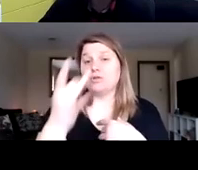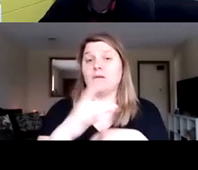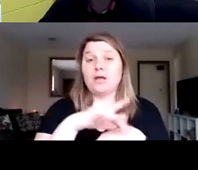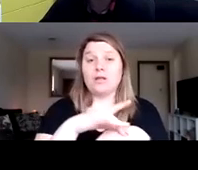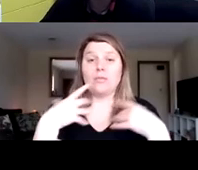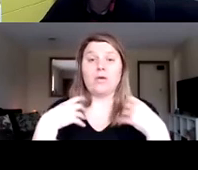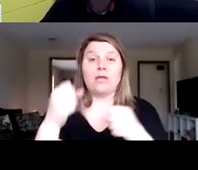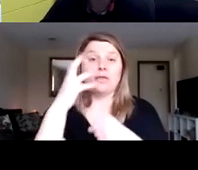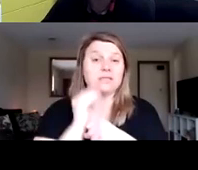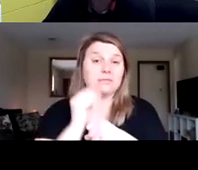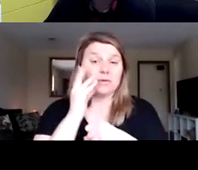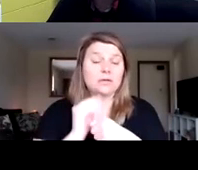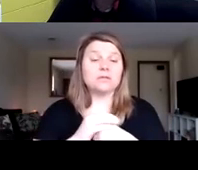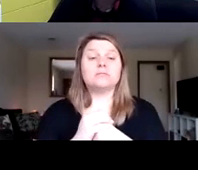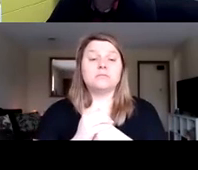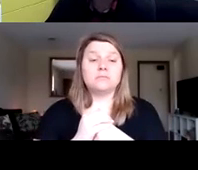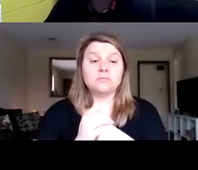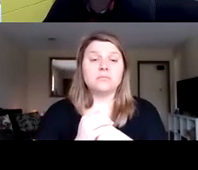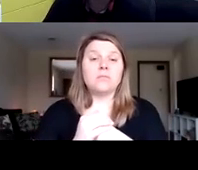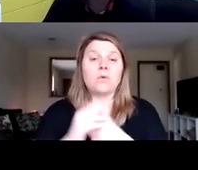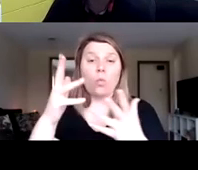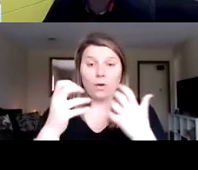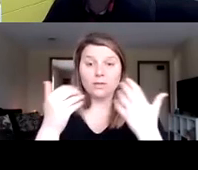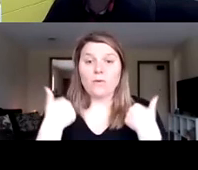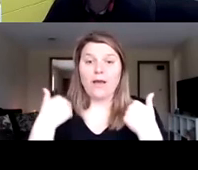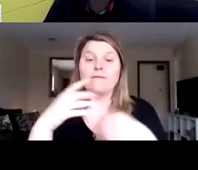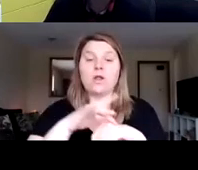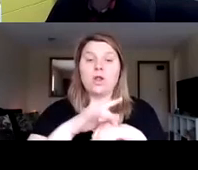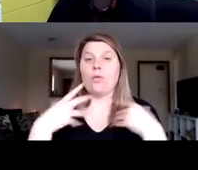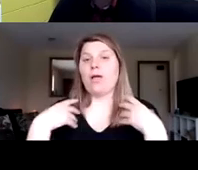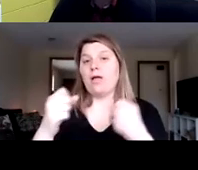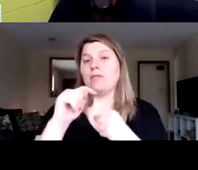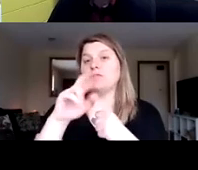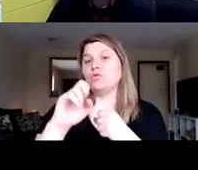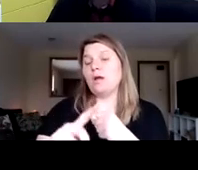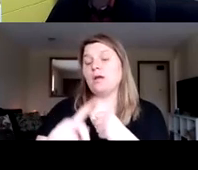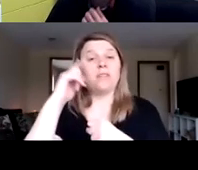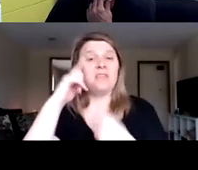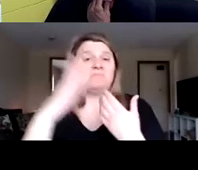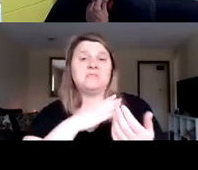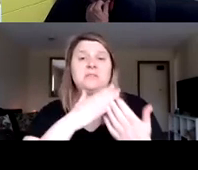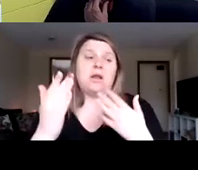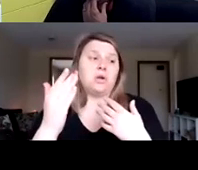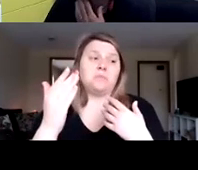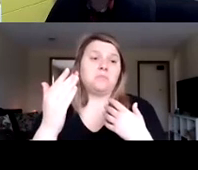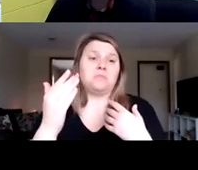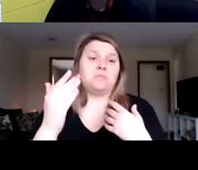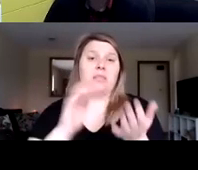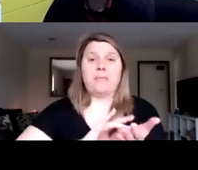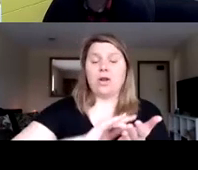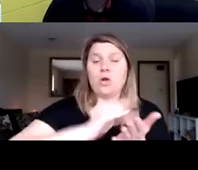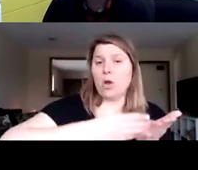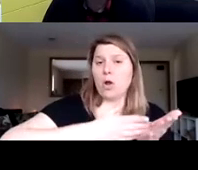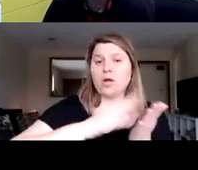health experiences, want to have global health tracks available. And I think regardless of on the medical side,